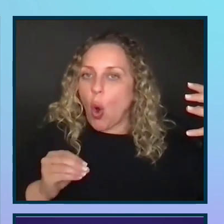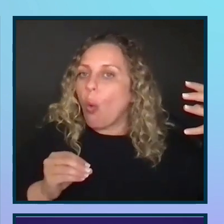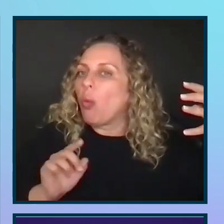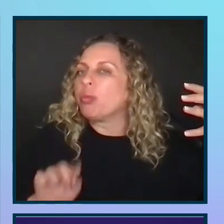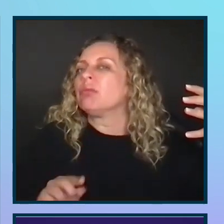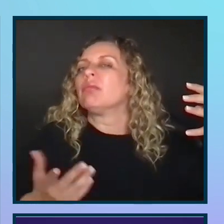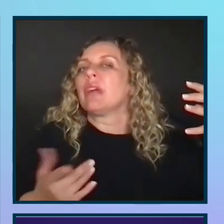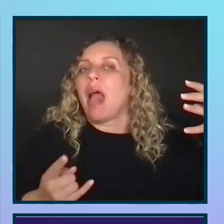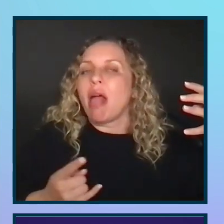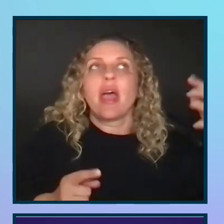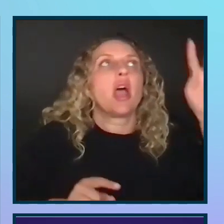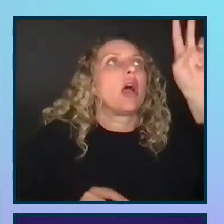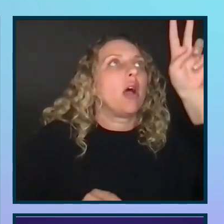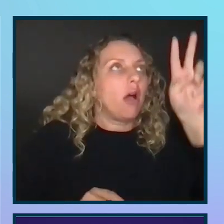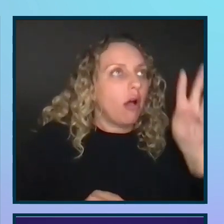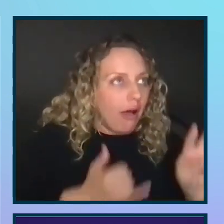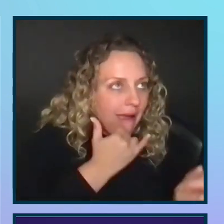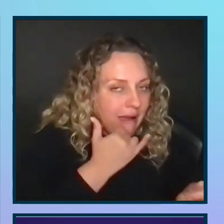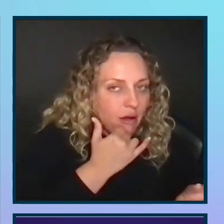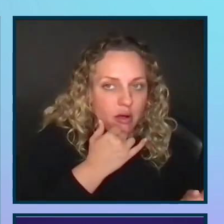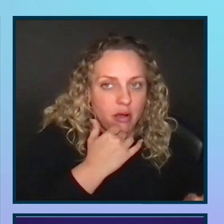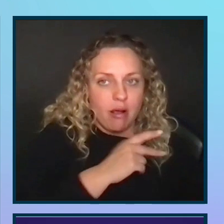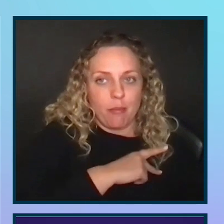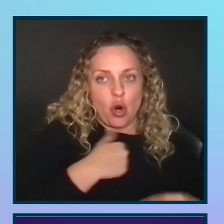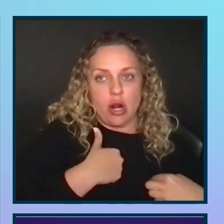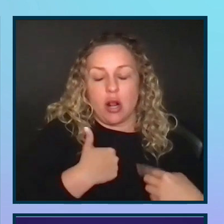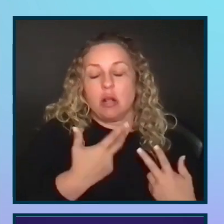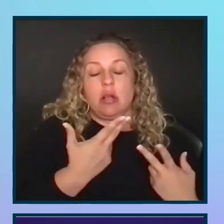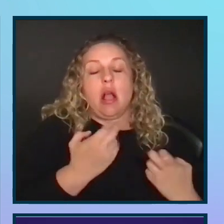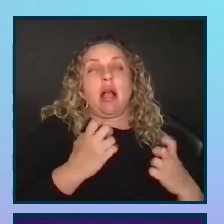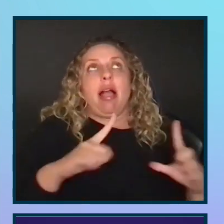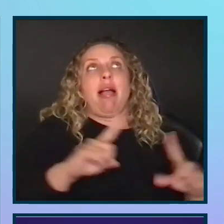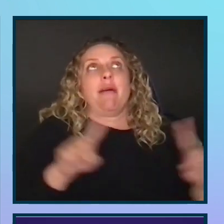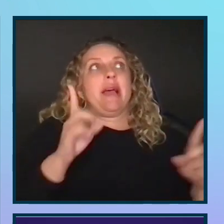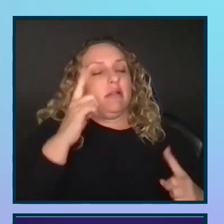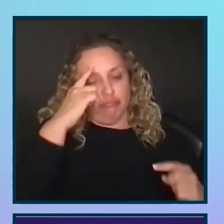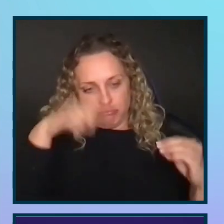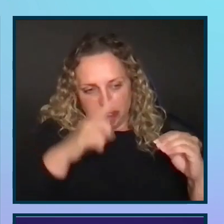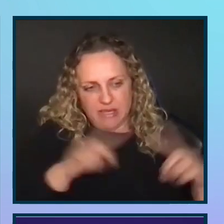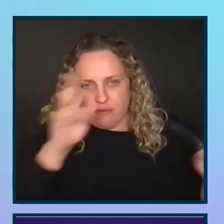then work through the errors. Personally, that sounds like a hellscape to me, but everybody's brain works different.